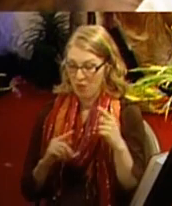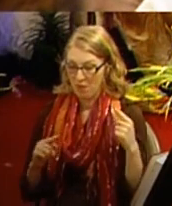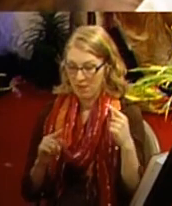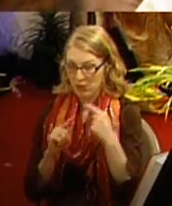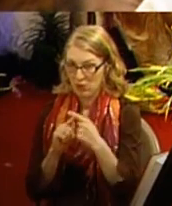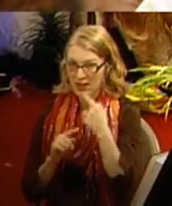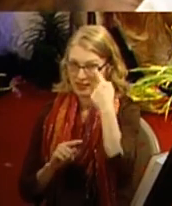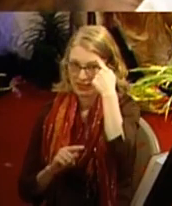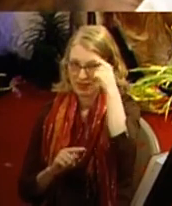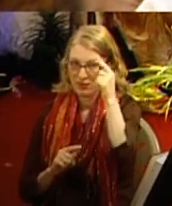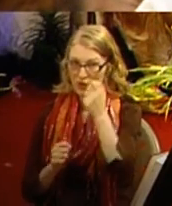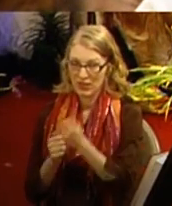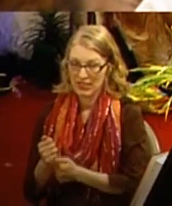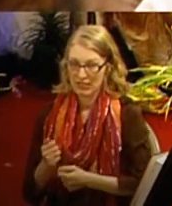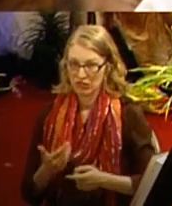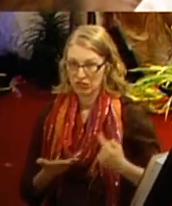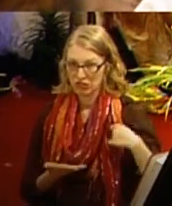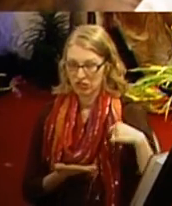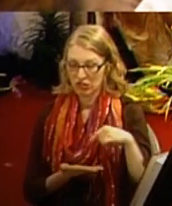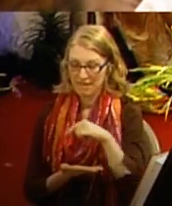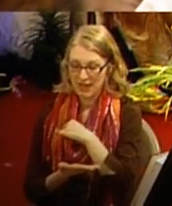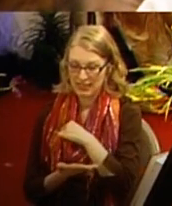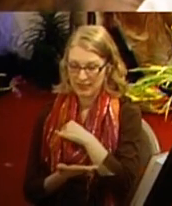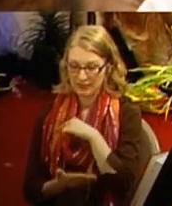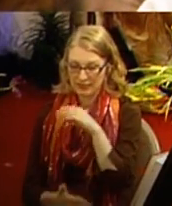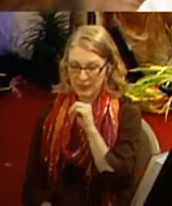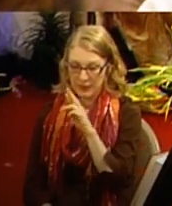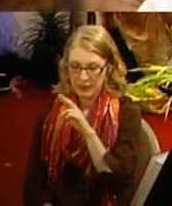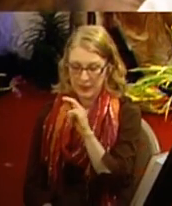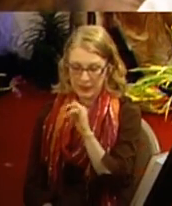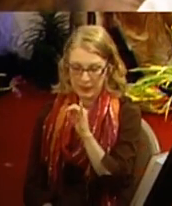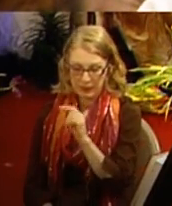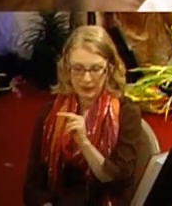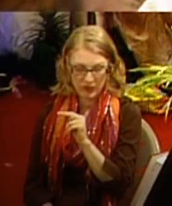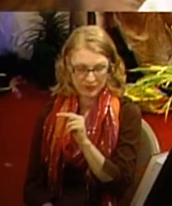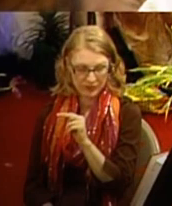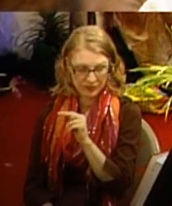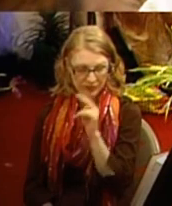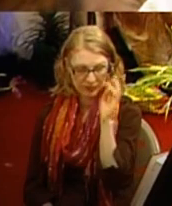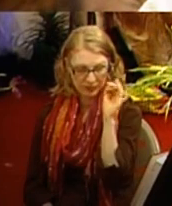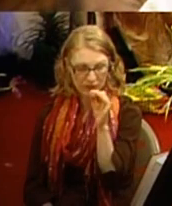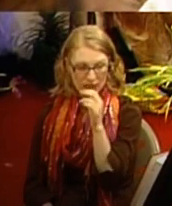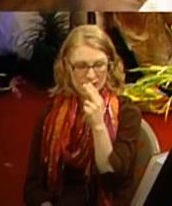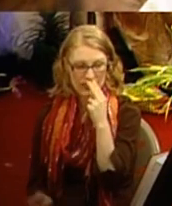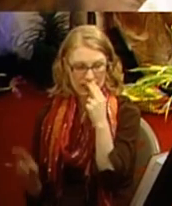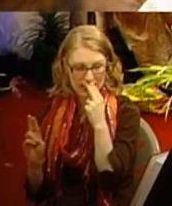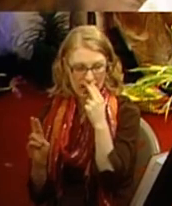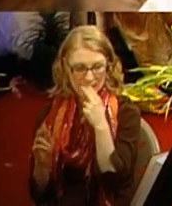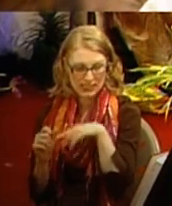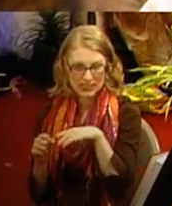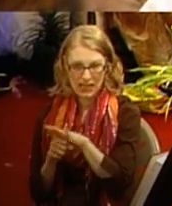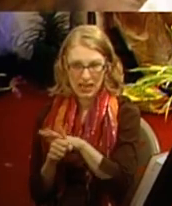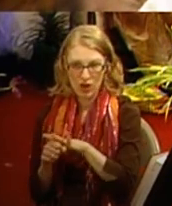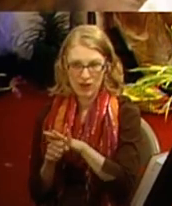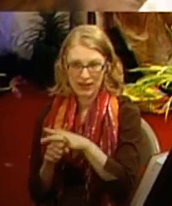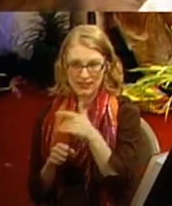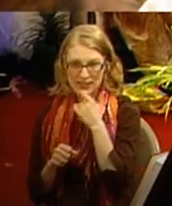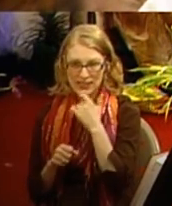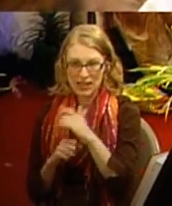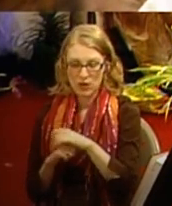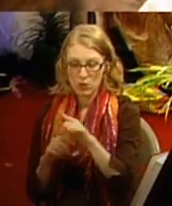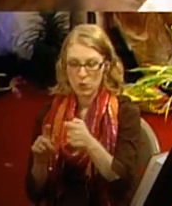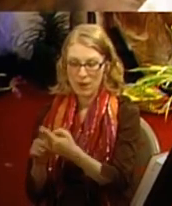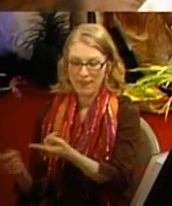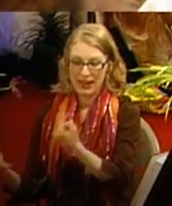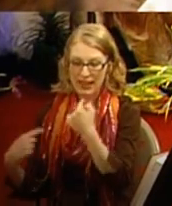for each of us. Martin Niemöller, a confessing pastor in the Nazi era, he said this. He said, when they came